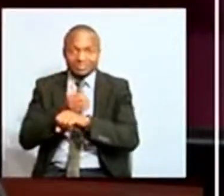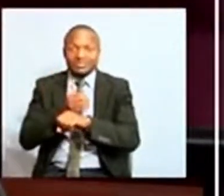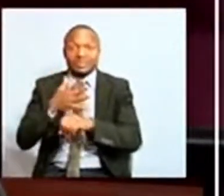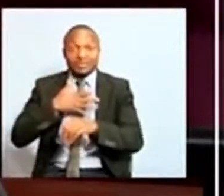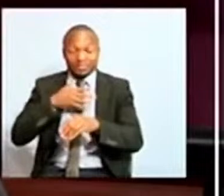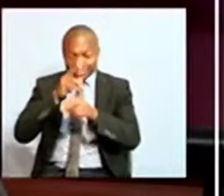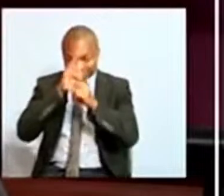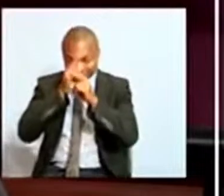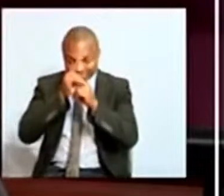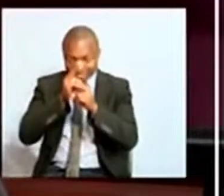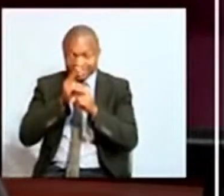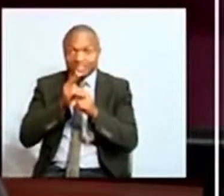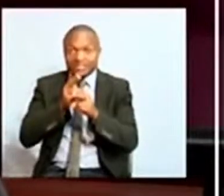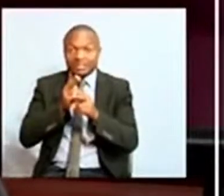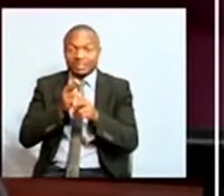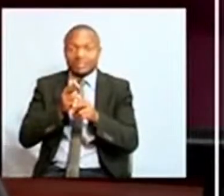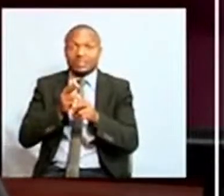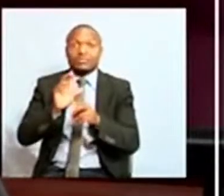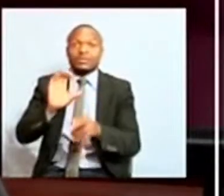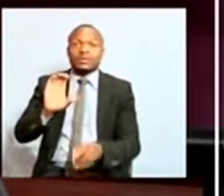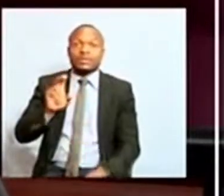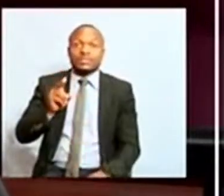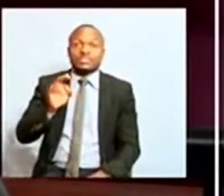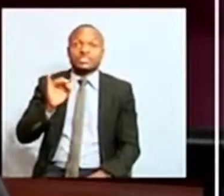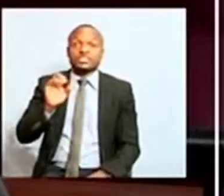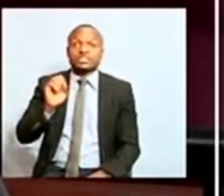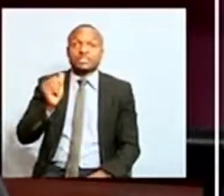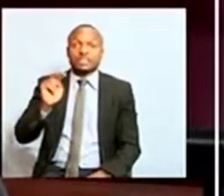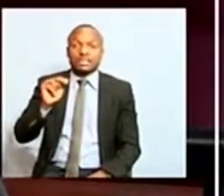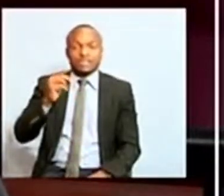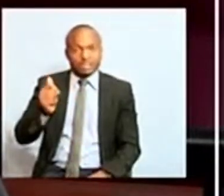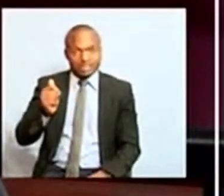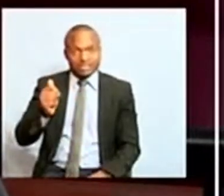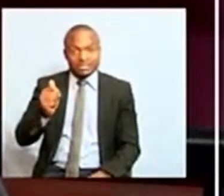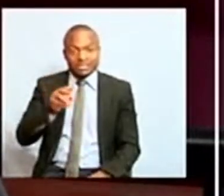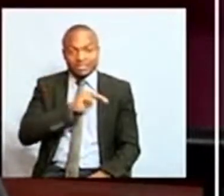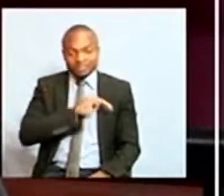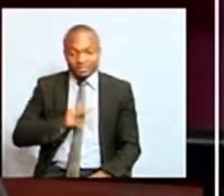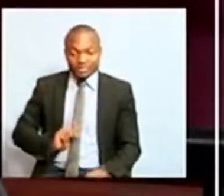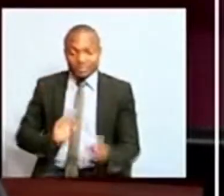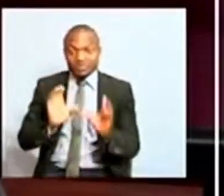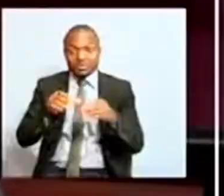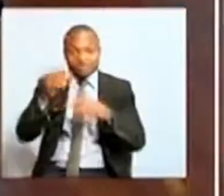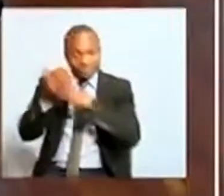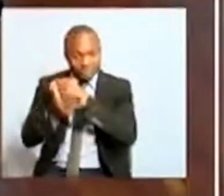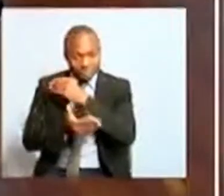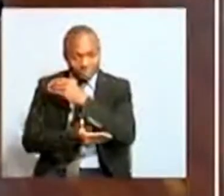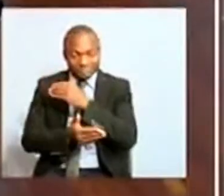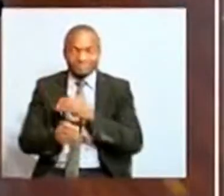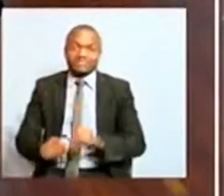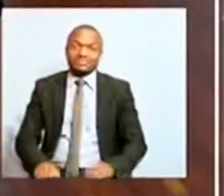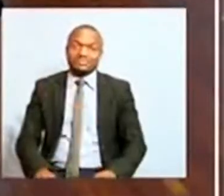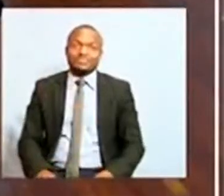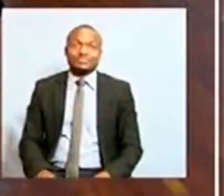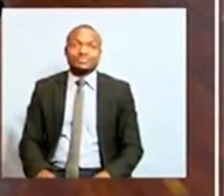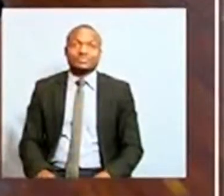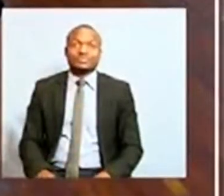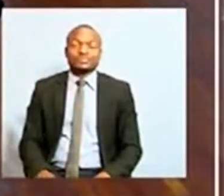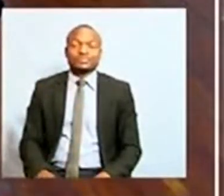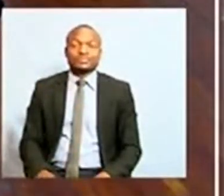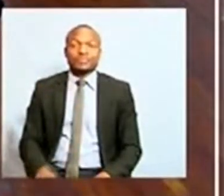Kangwat Sanga, MP for Kasha constituency in Kasama and a member of this committee. You're welcome. So, you